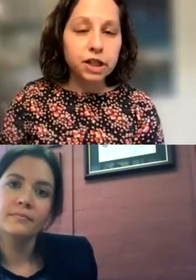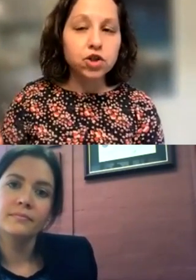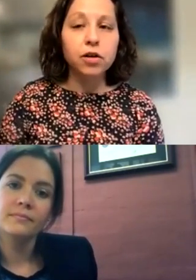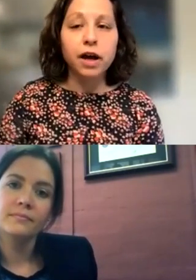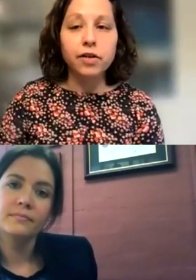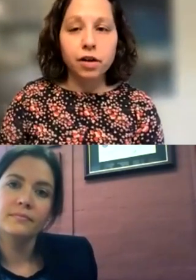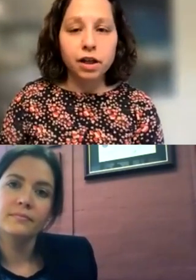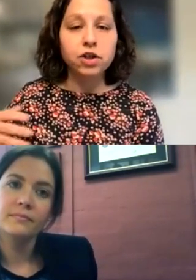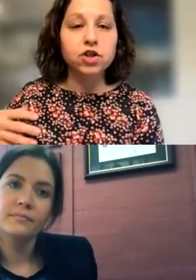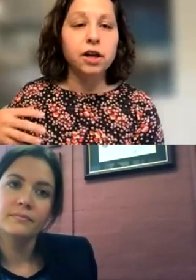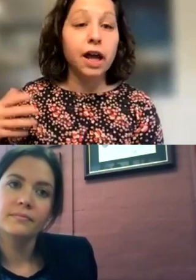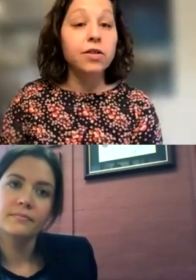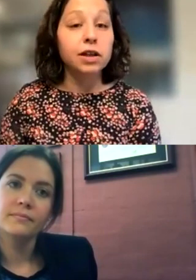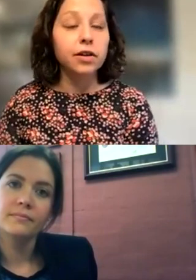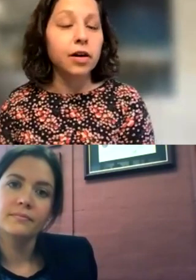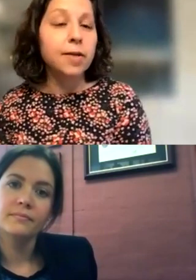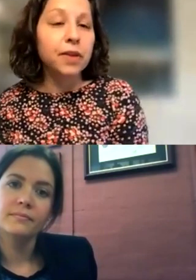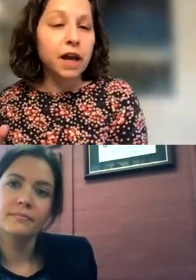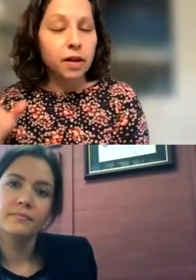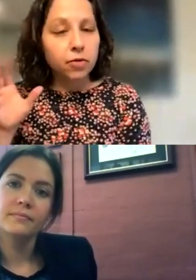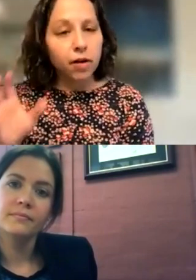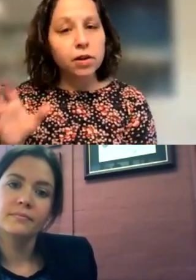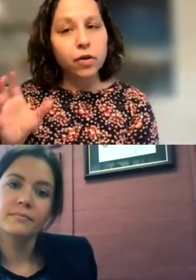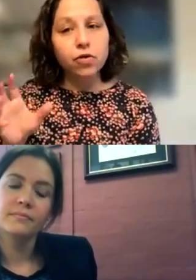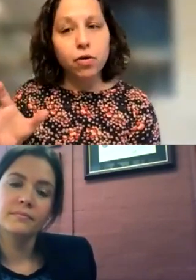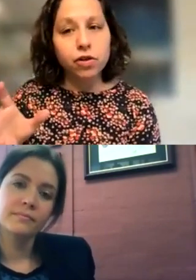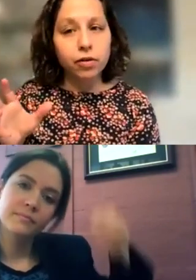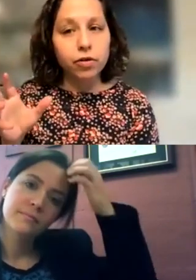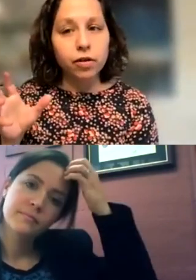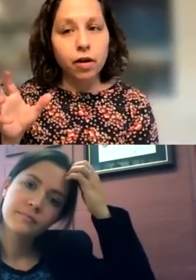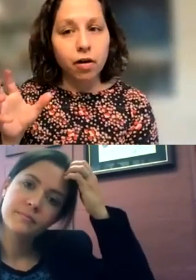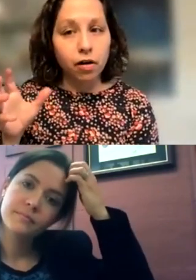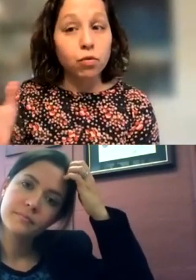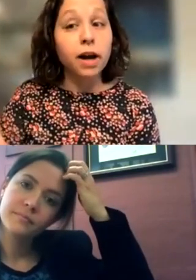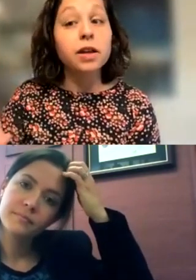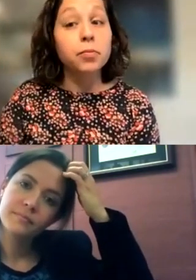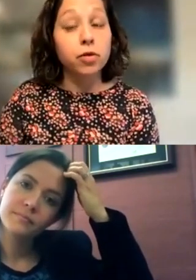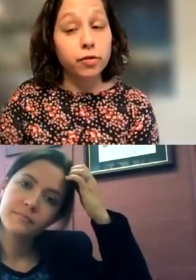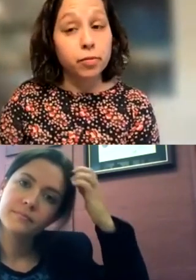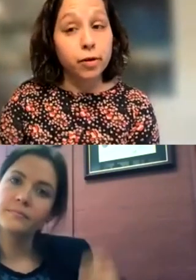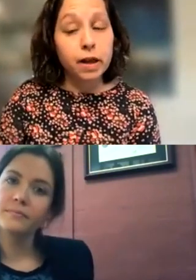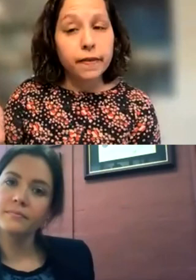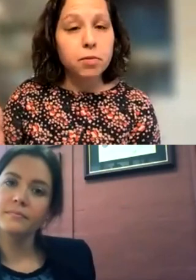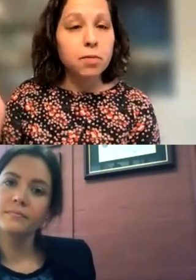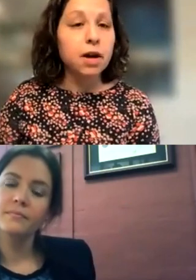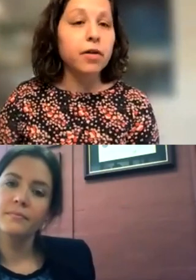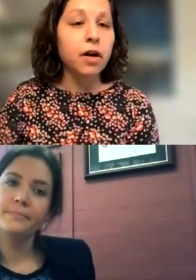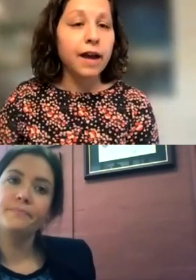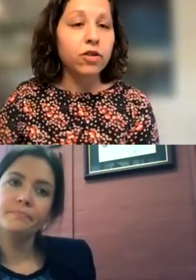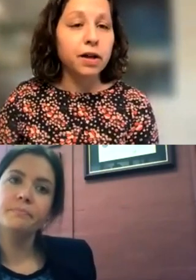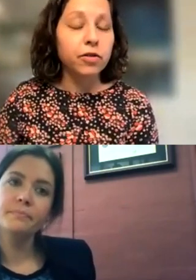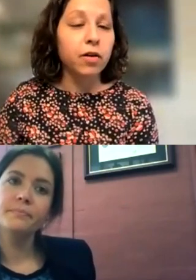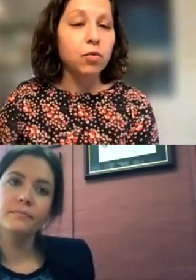a teacher, as a clinician, as a leader, and that several of those core skills are readily observable. There may be